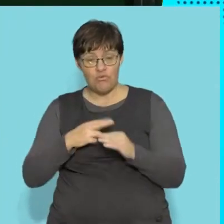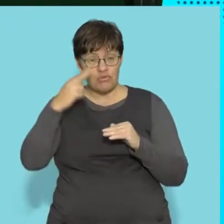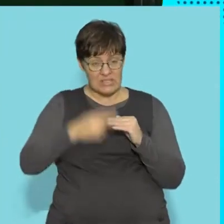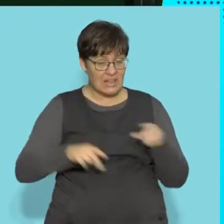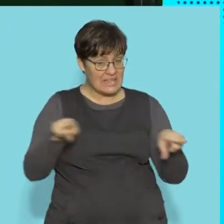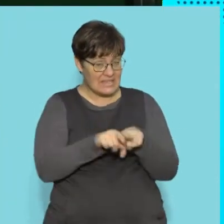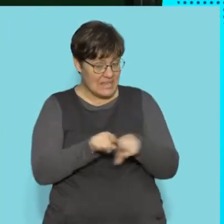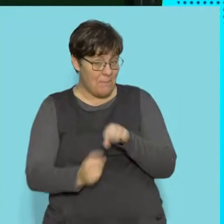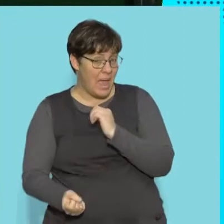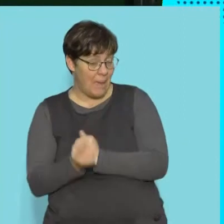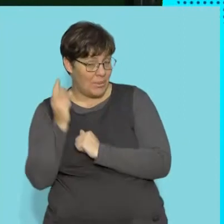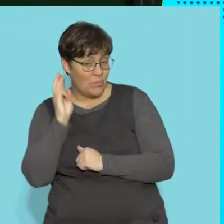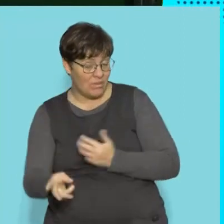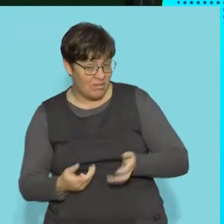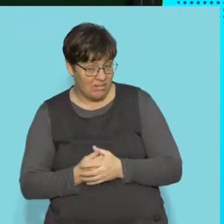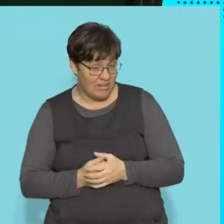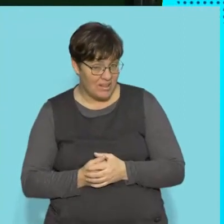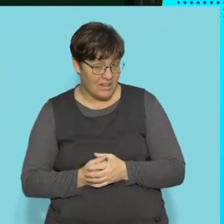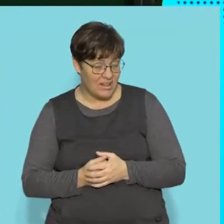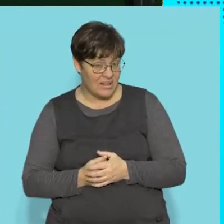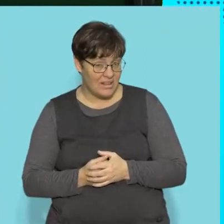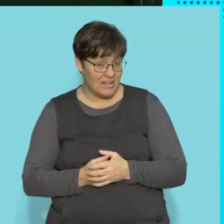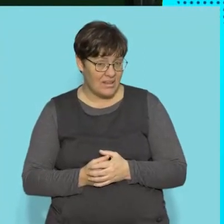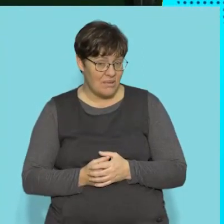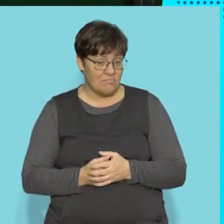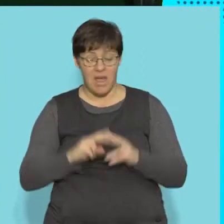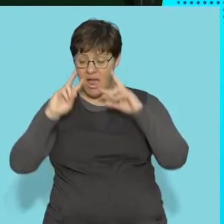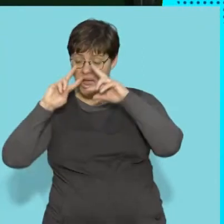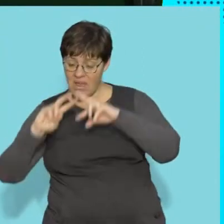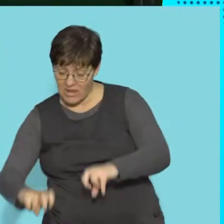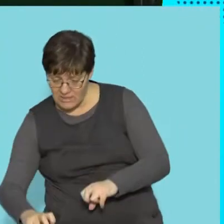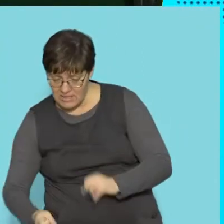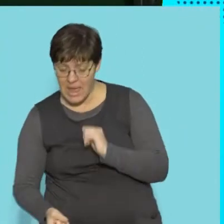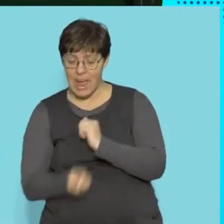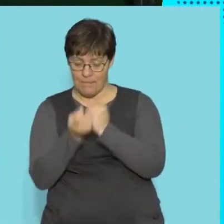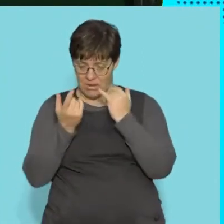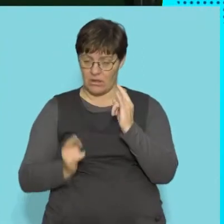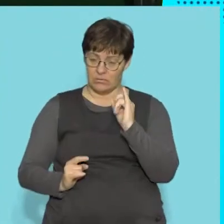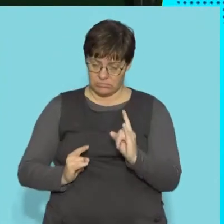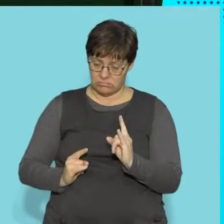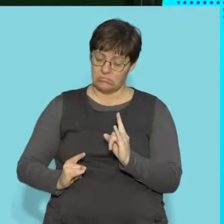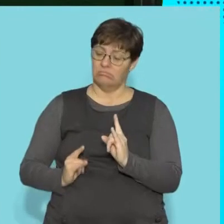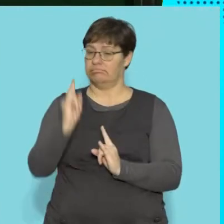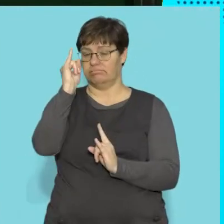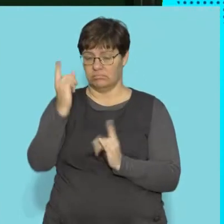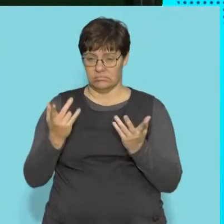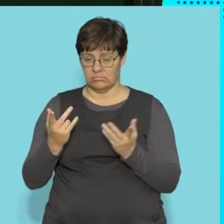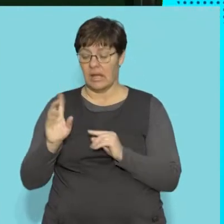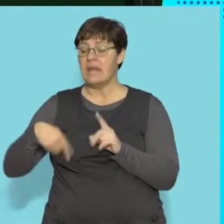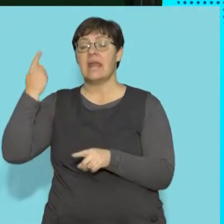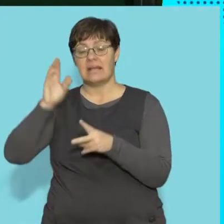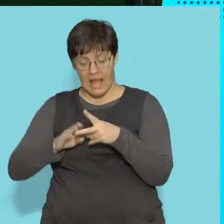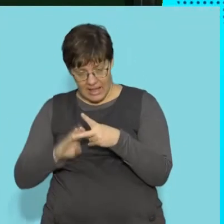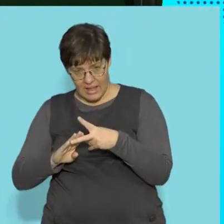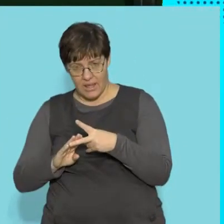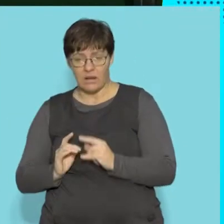results? Every time we did the investigation, would we get the same outcome? In other